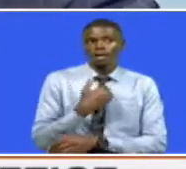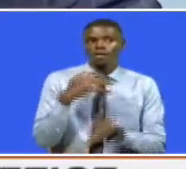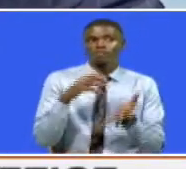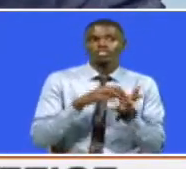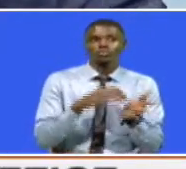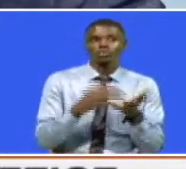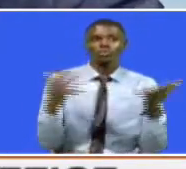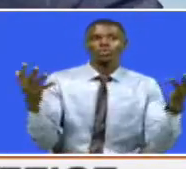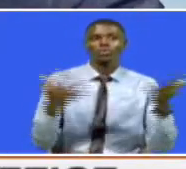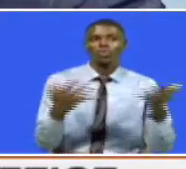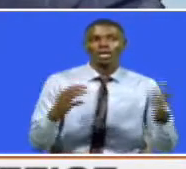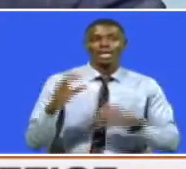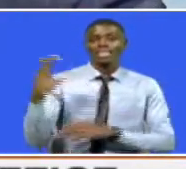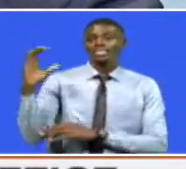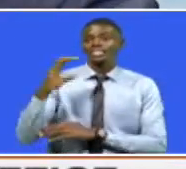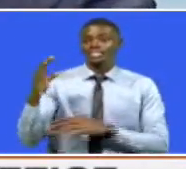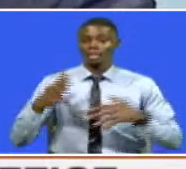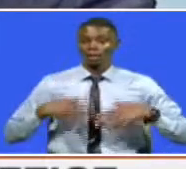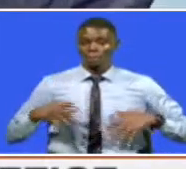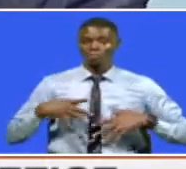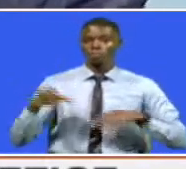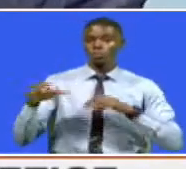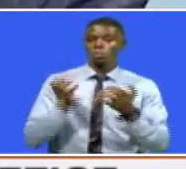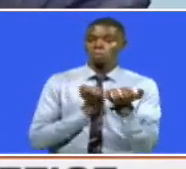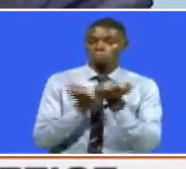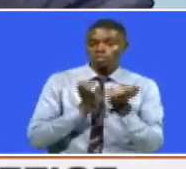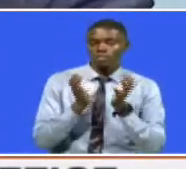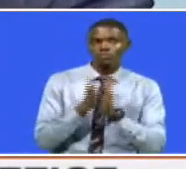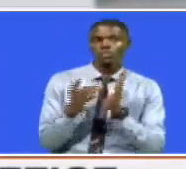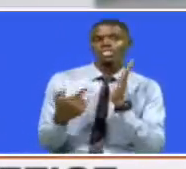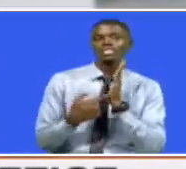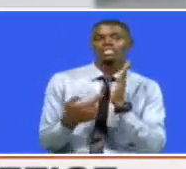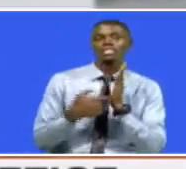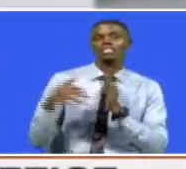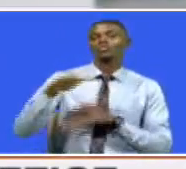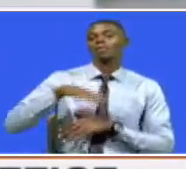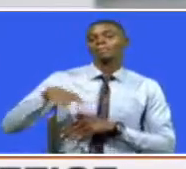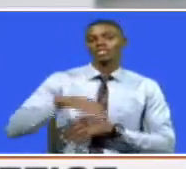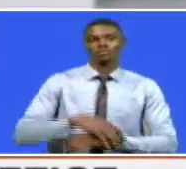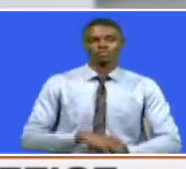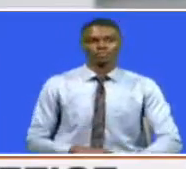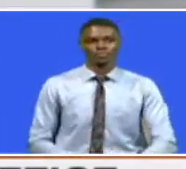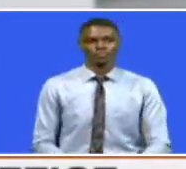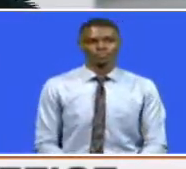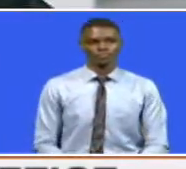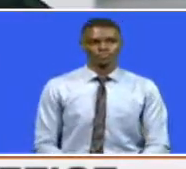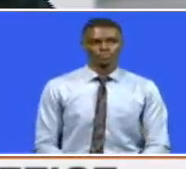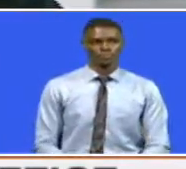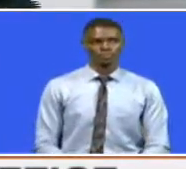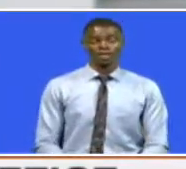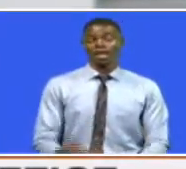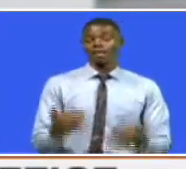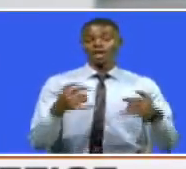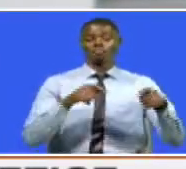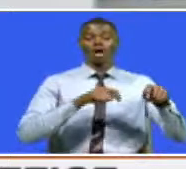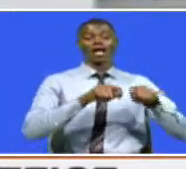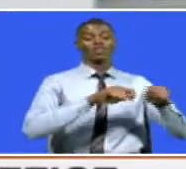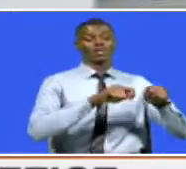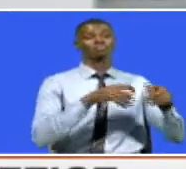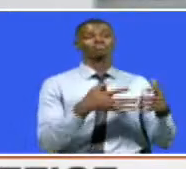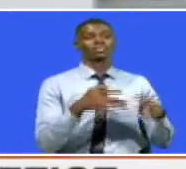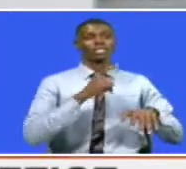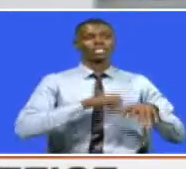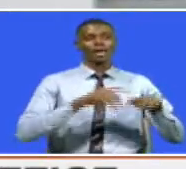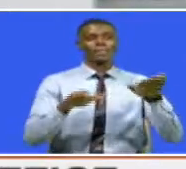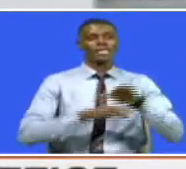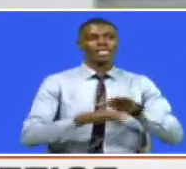situation where citizens can transact business with digital platforms within government. CS, let's talk governance. Yes. When the